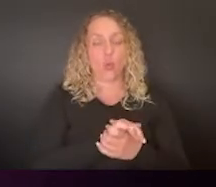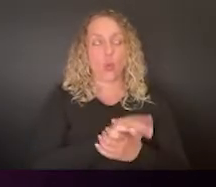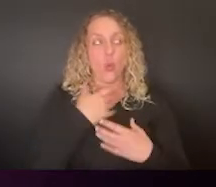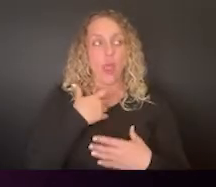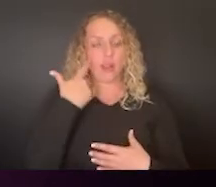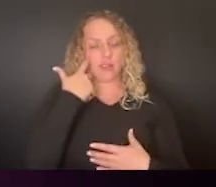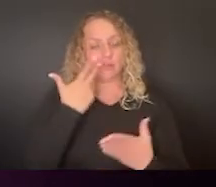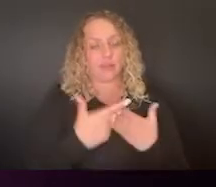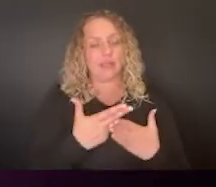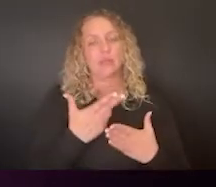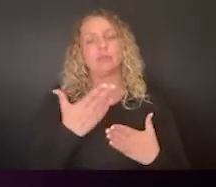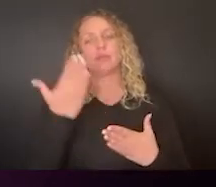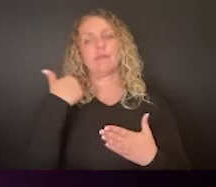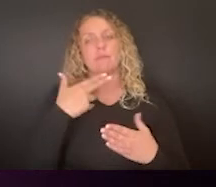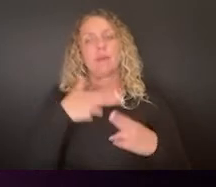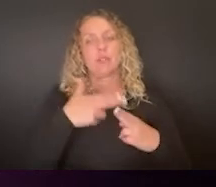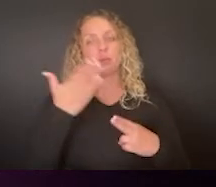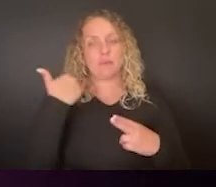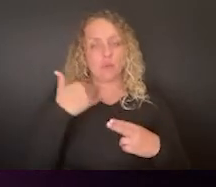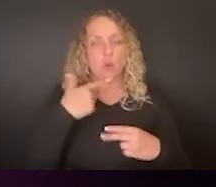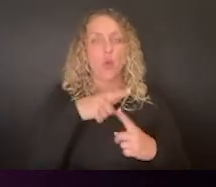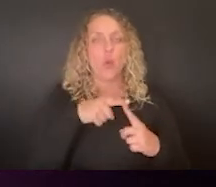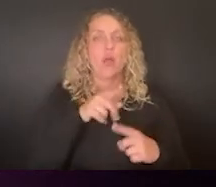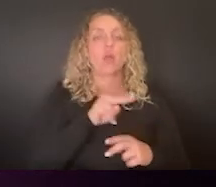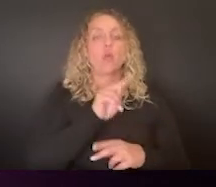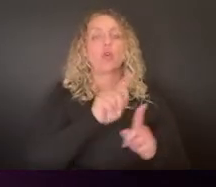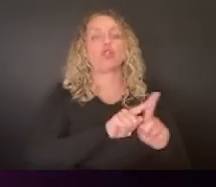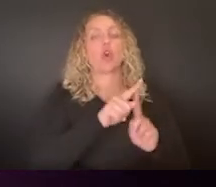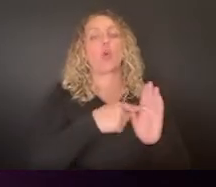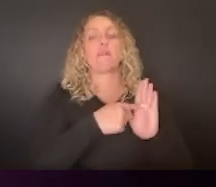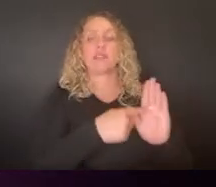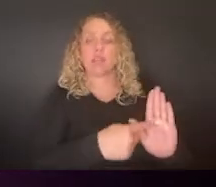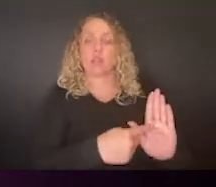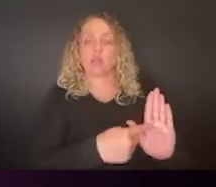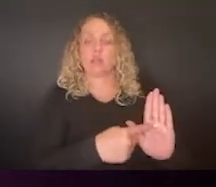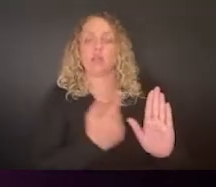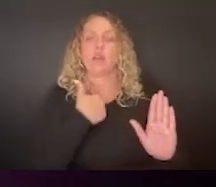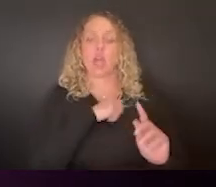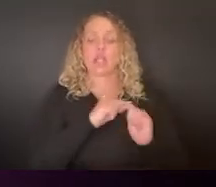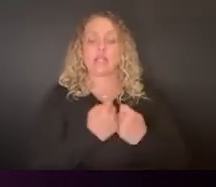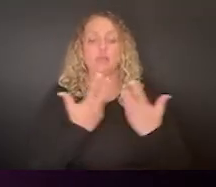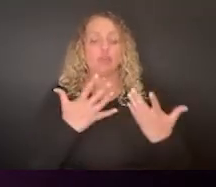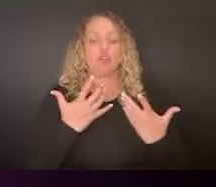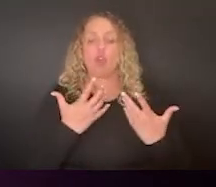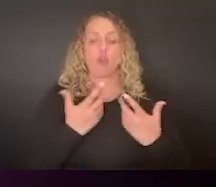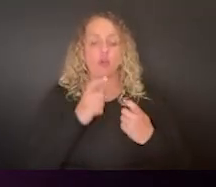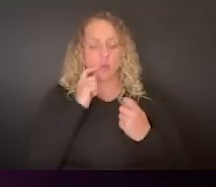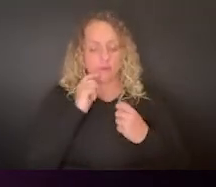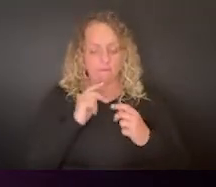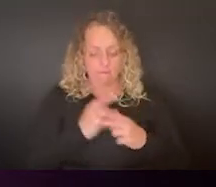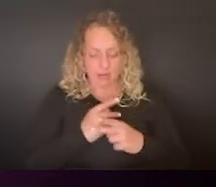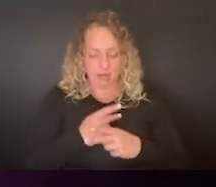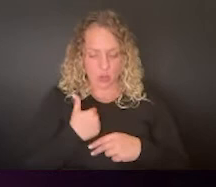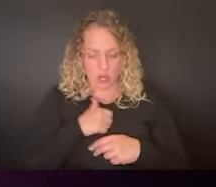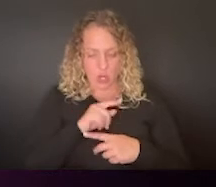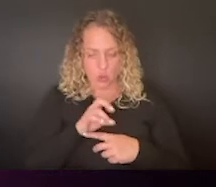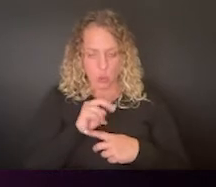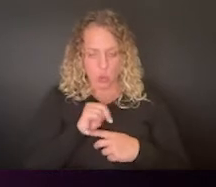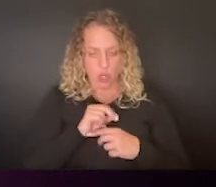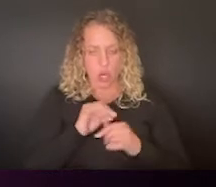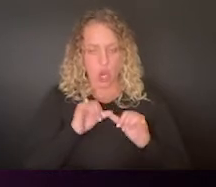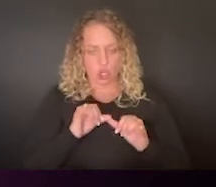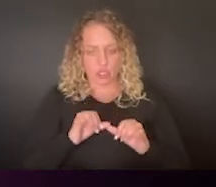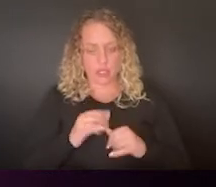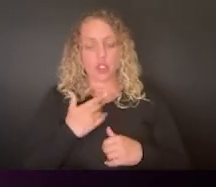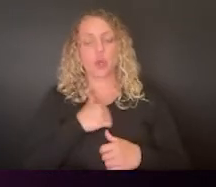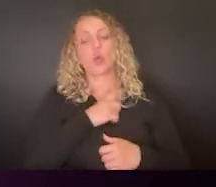app theming was scaffolded, we could continue work on design tokens. So, like I mentioned before, when the